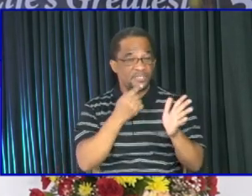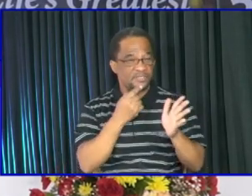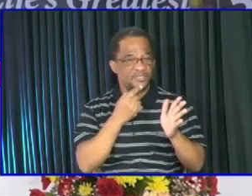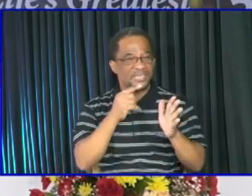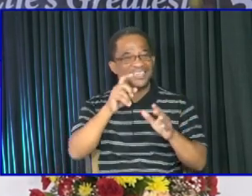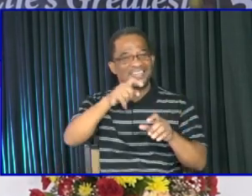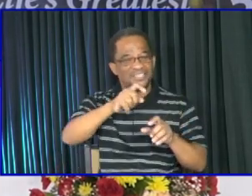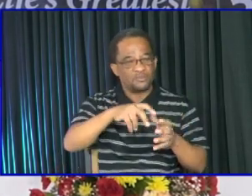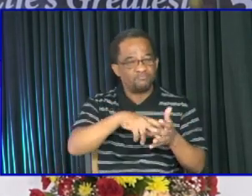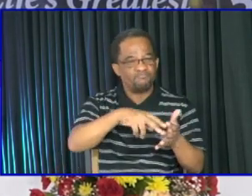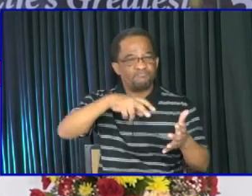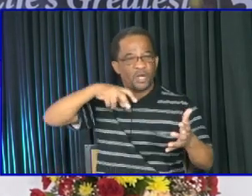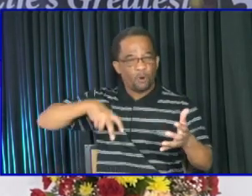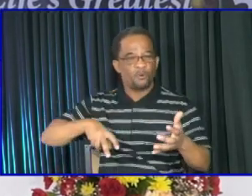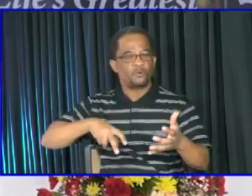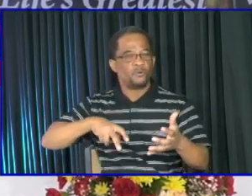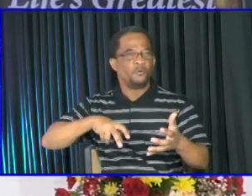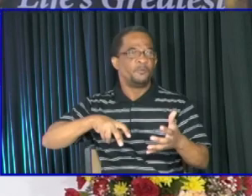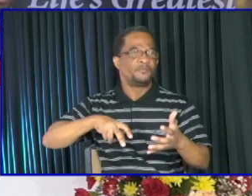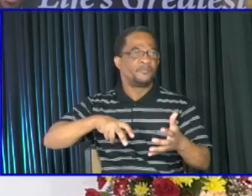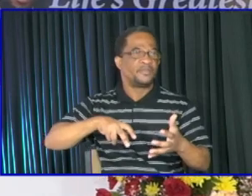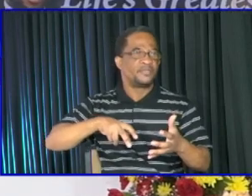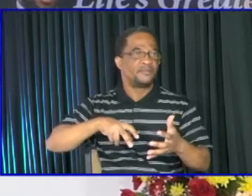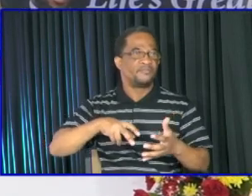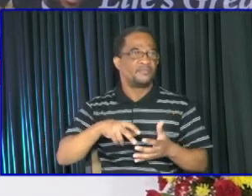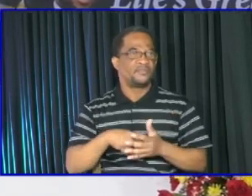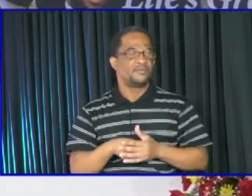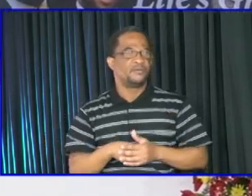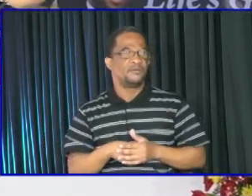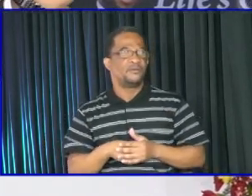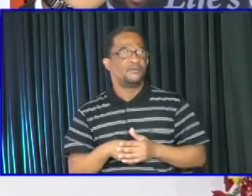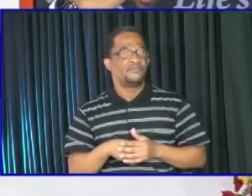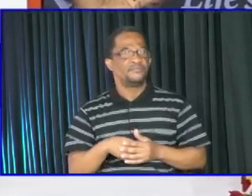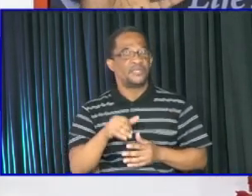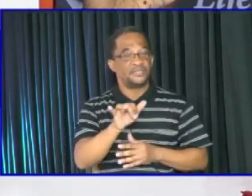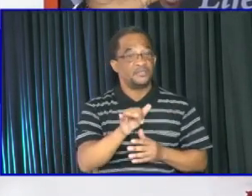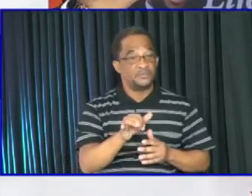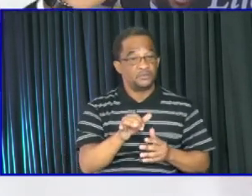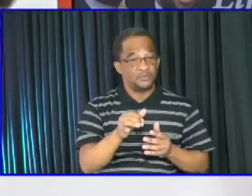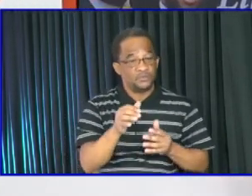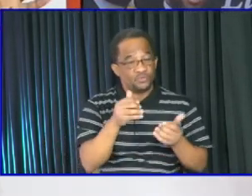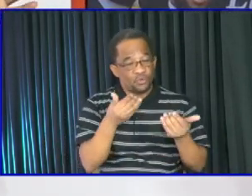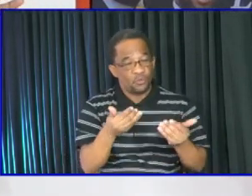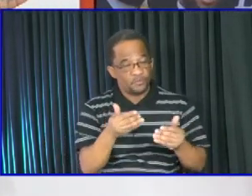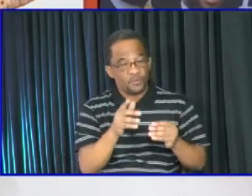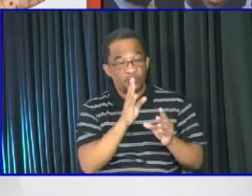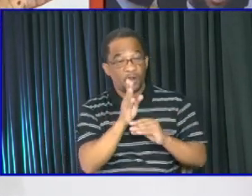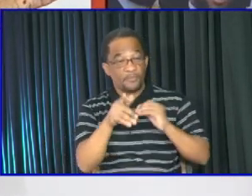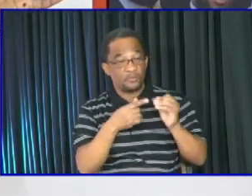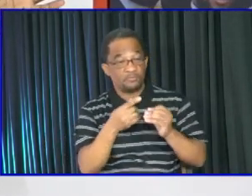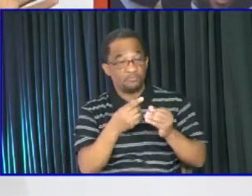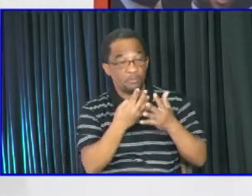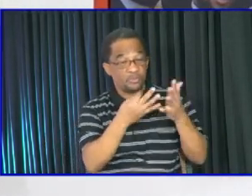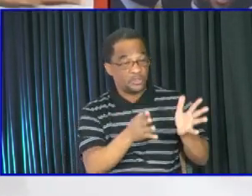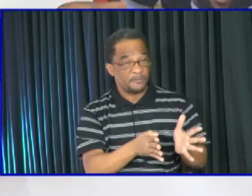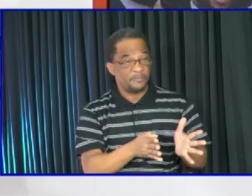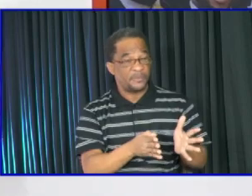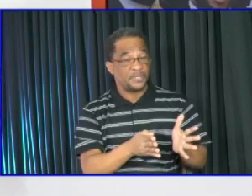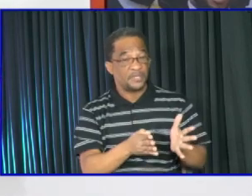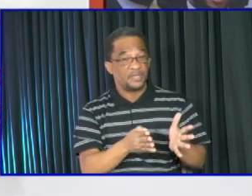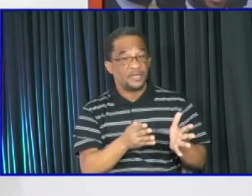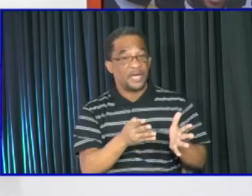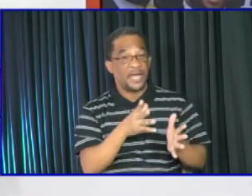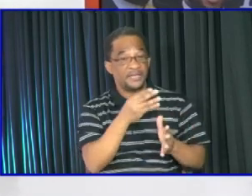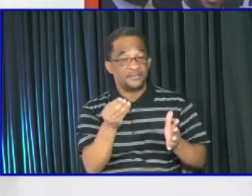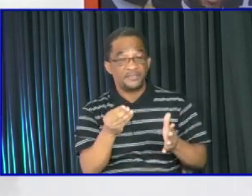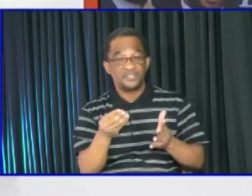word that Jesus has sent to you this evening. So here we have it. That Barabbas or Jesus. Which of the two